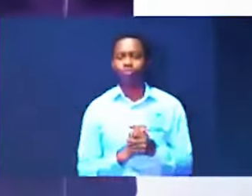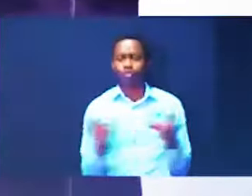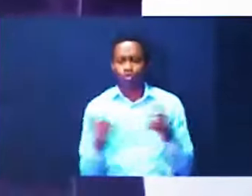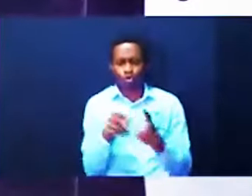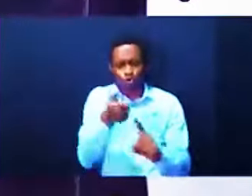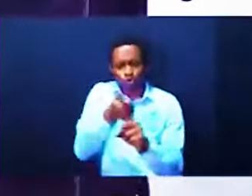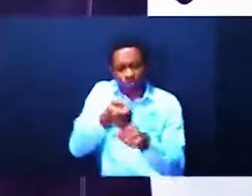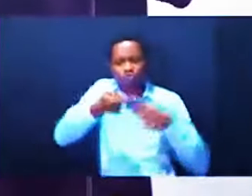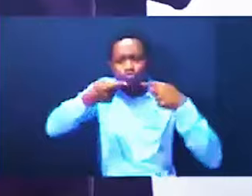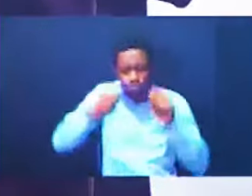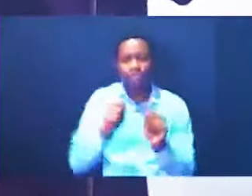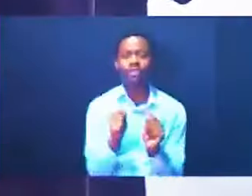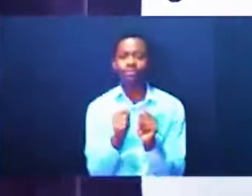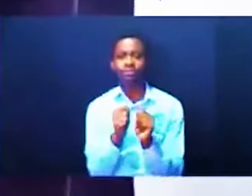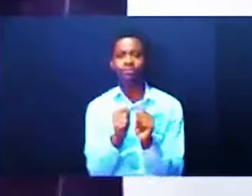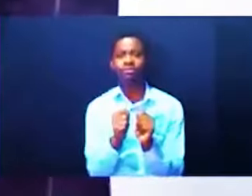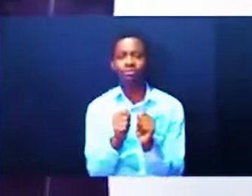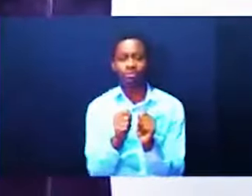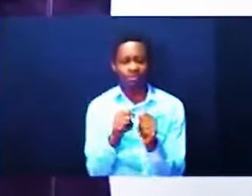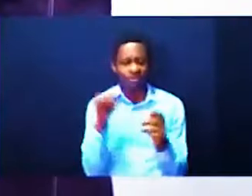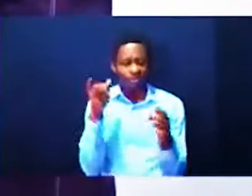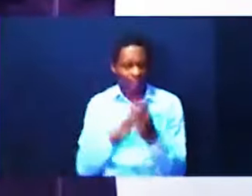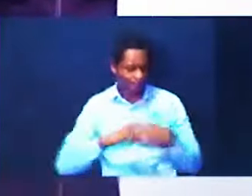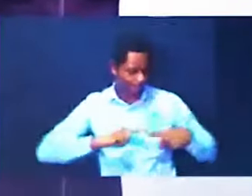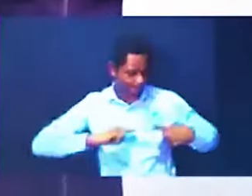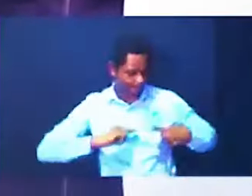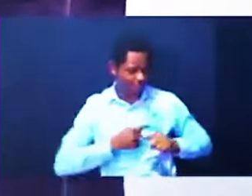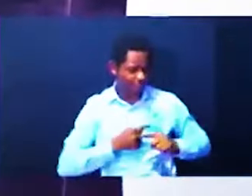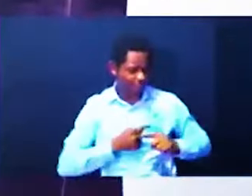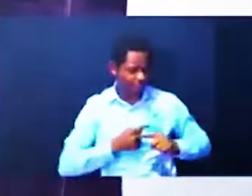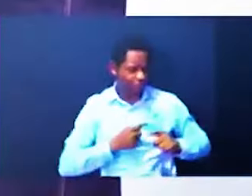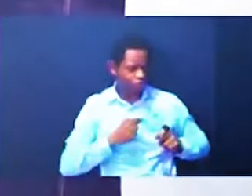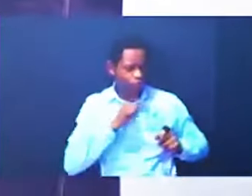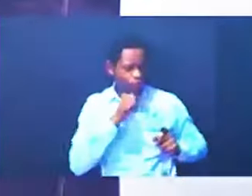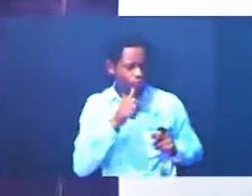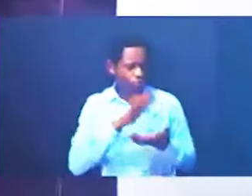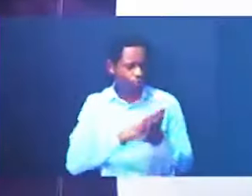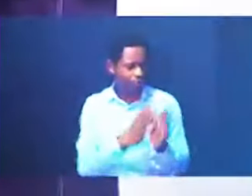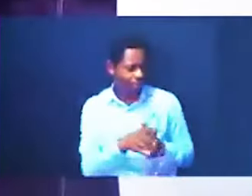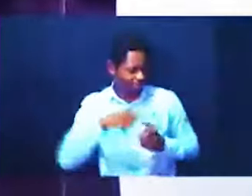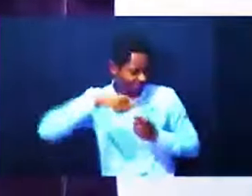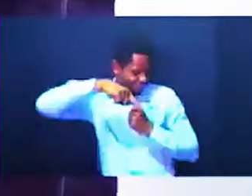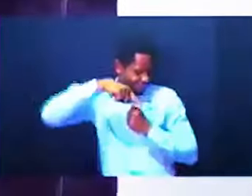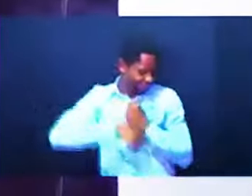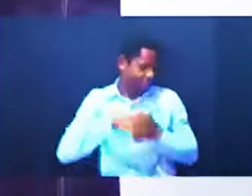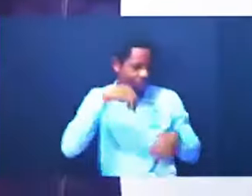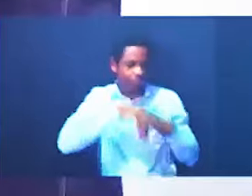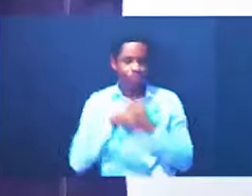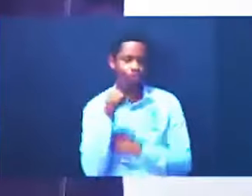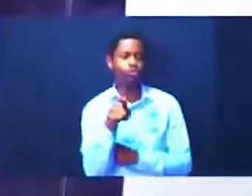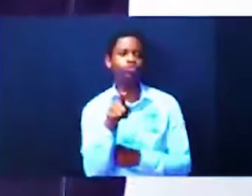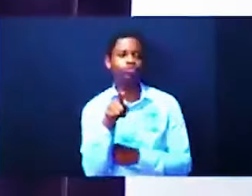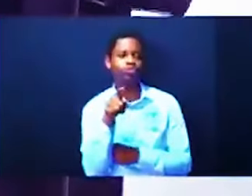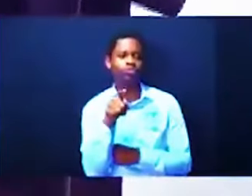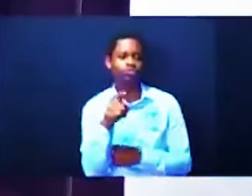it and the oh, Hini that bitterness does not take root in you.